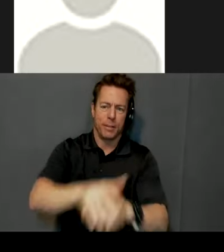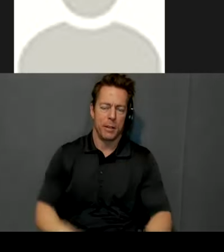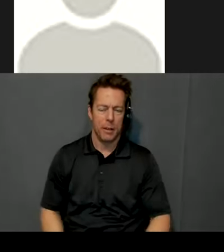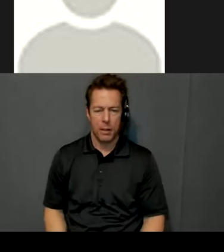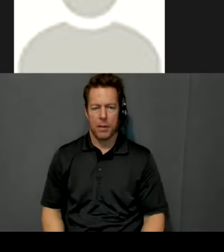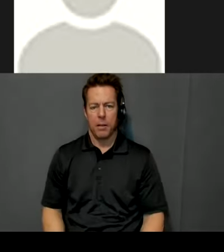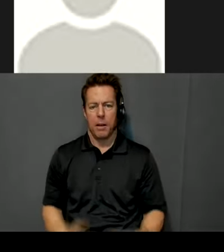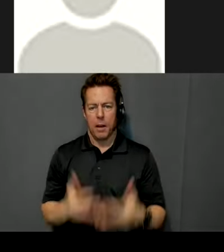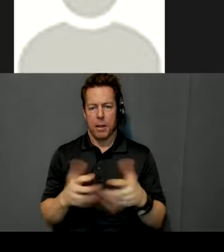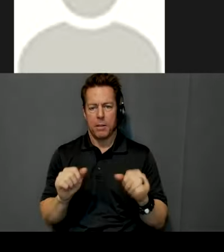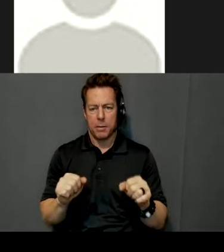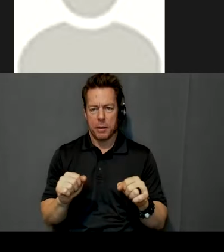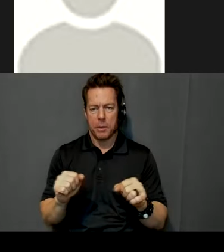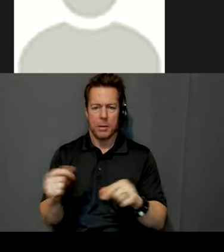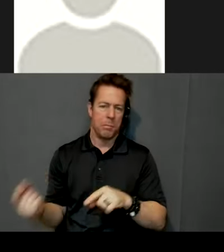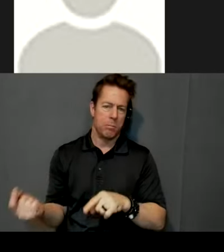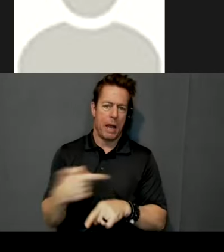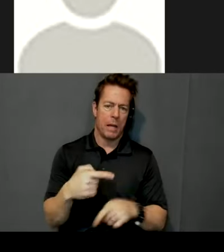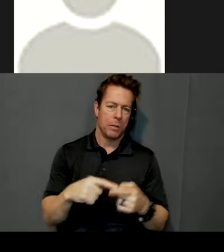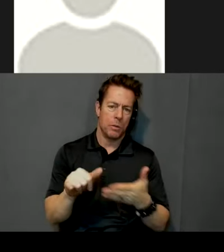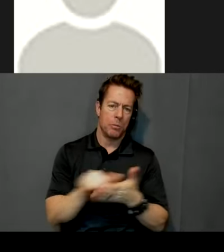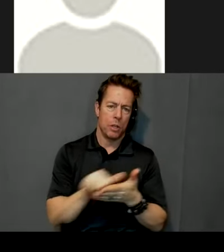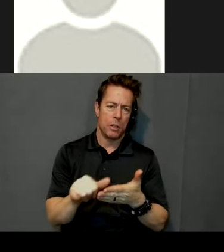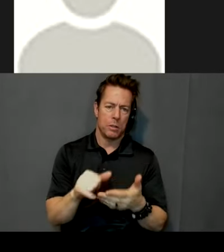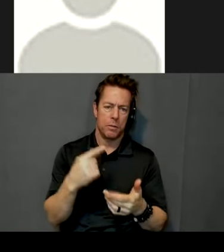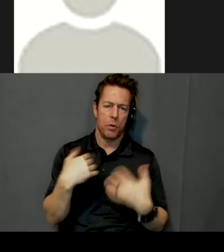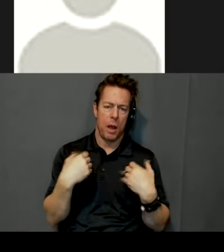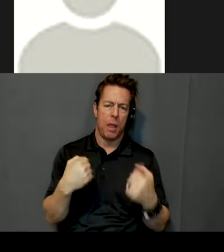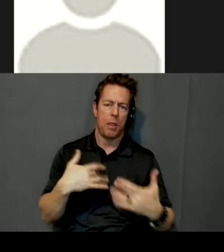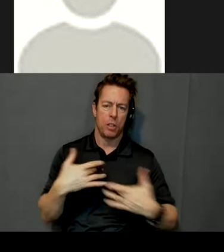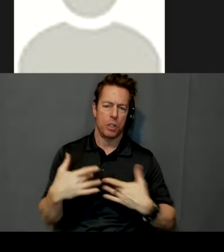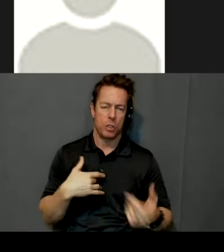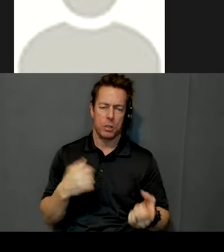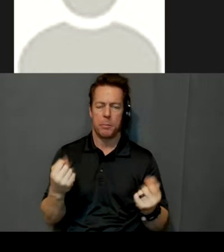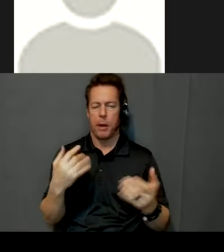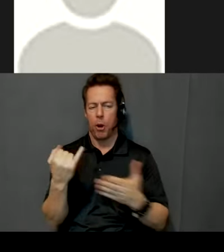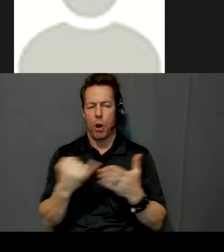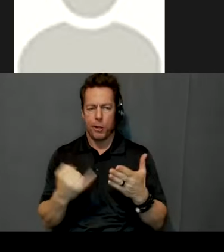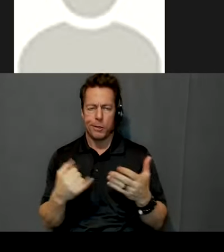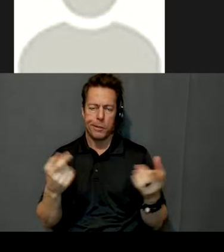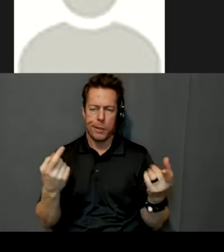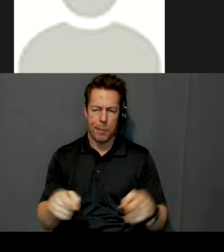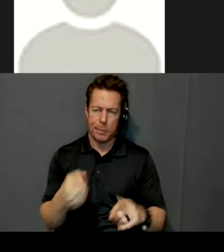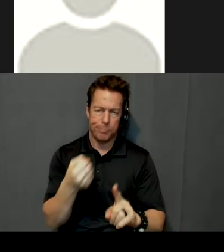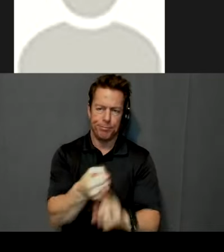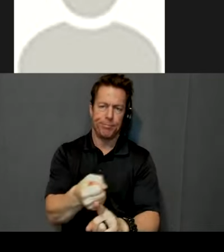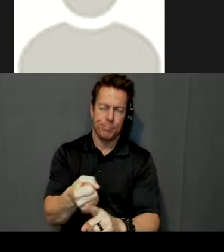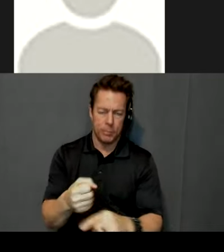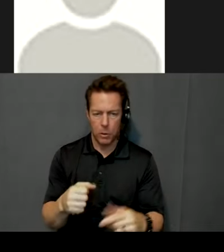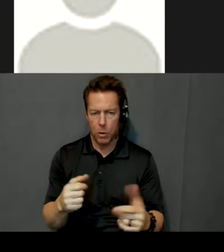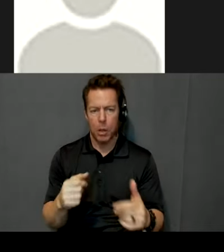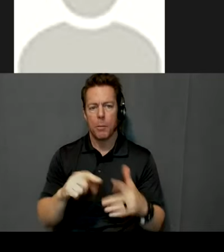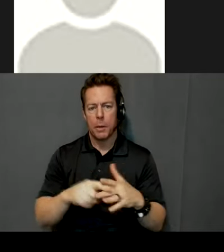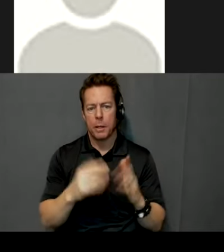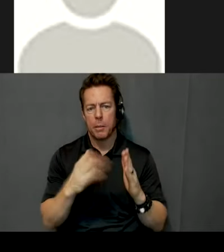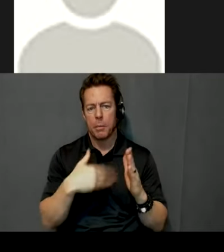the ability to travel to Brooklyn to my studio for health concerns, as I think many artists did. And I began to paint beside